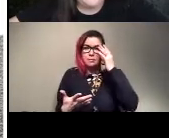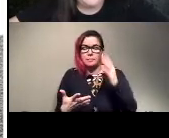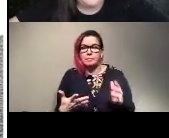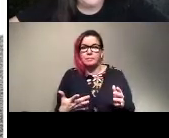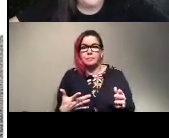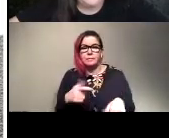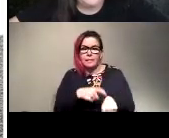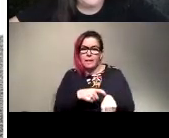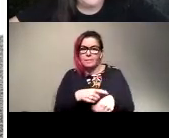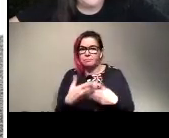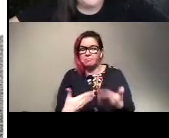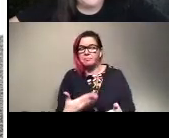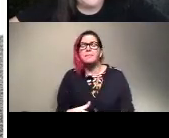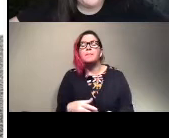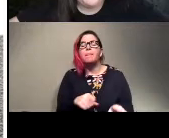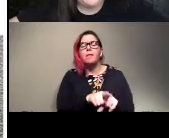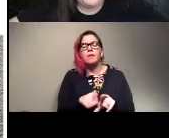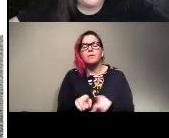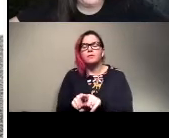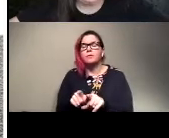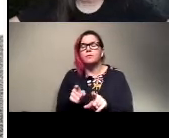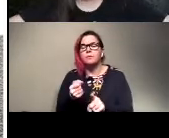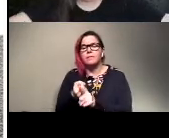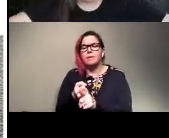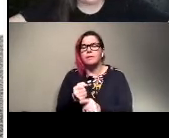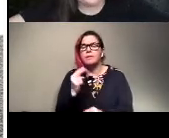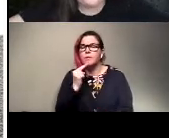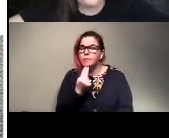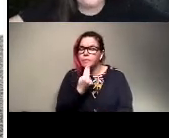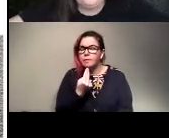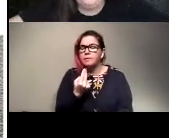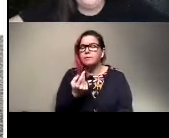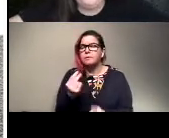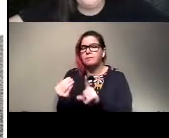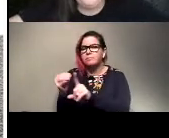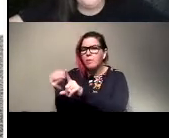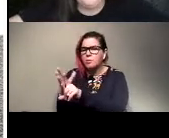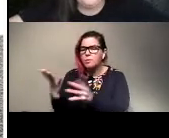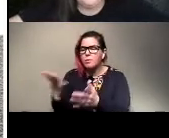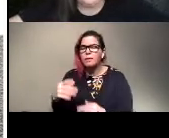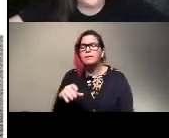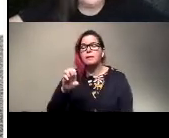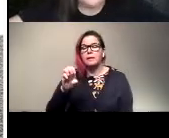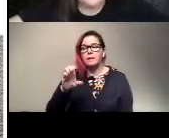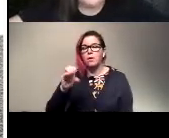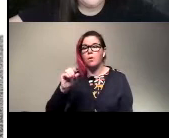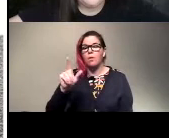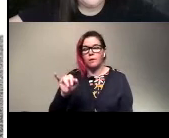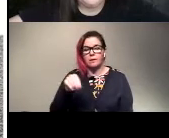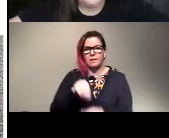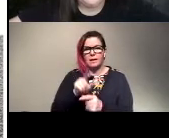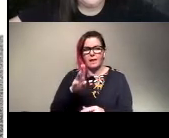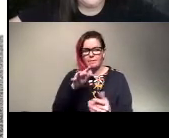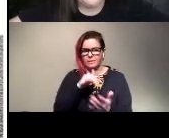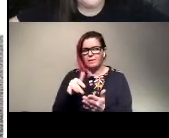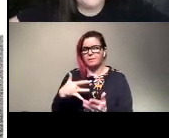timing, but it also can be affected by their nutrients and what they're exposed to. So something like E. coli in the lab that we study a lot,